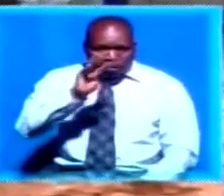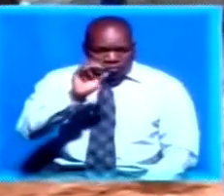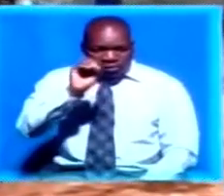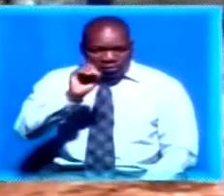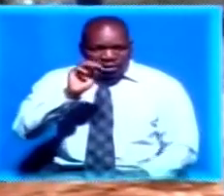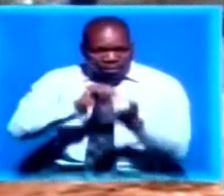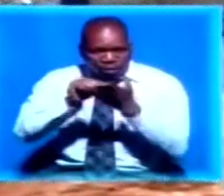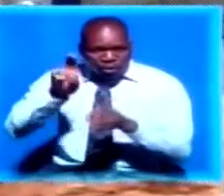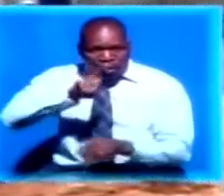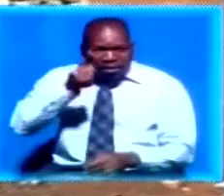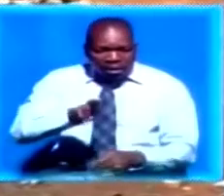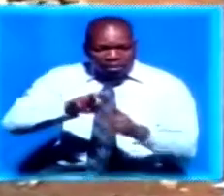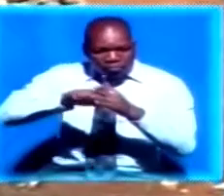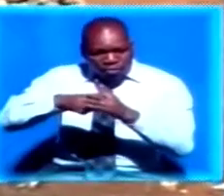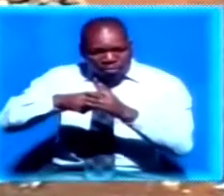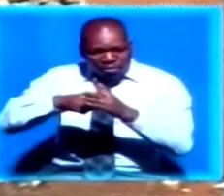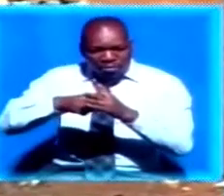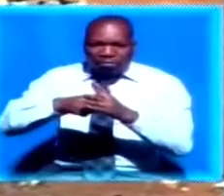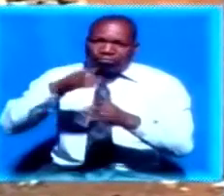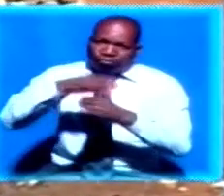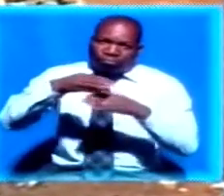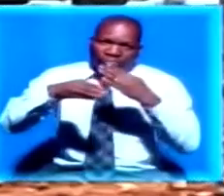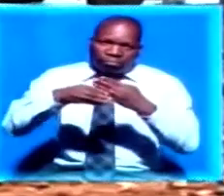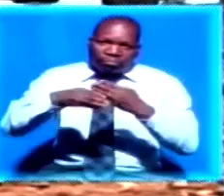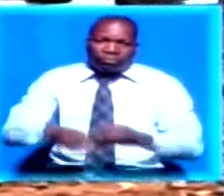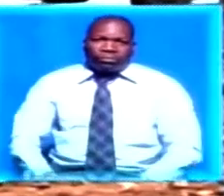dollars Kafalafuta Dam has started.